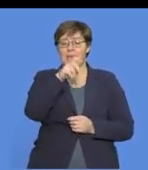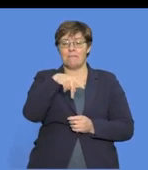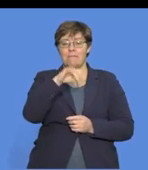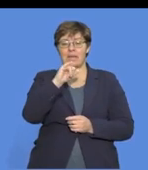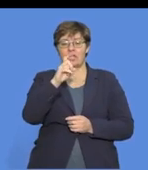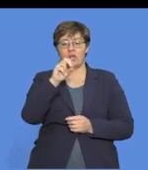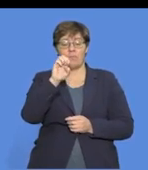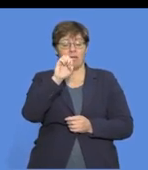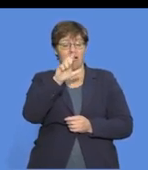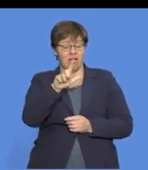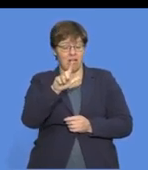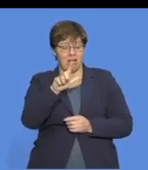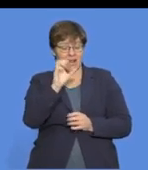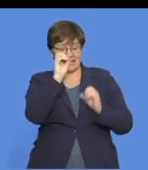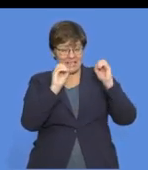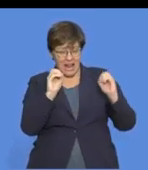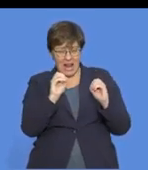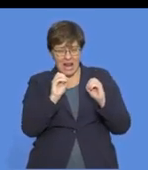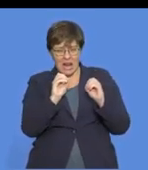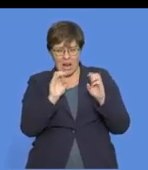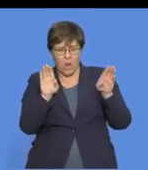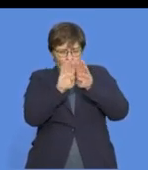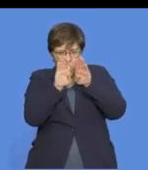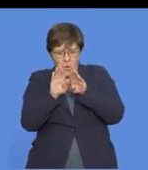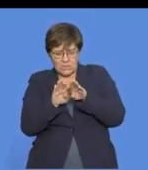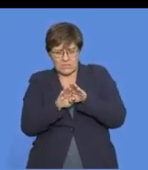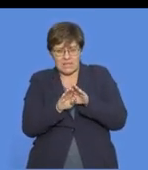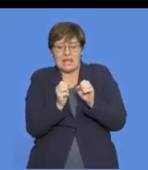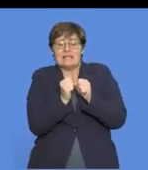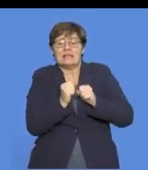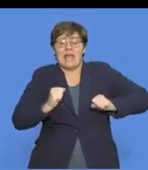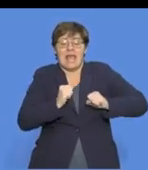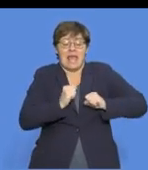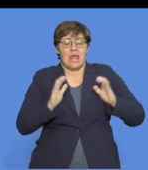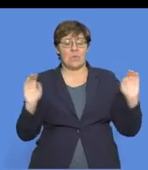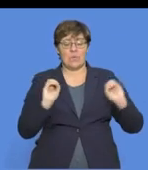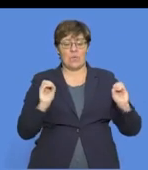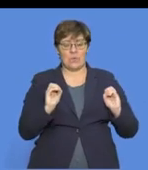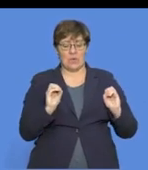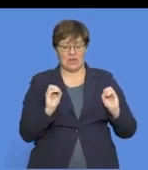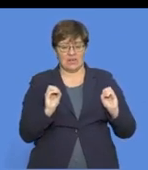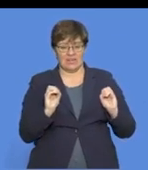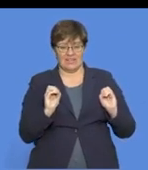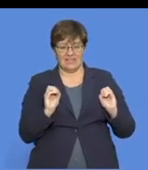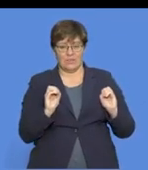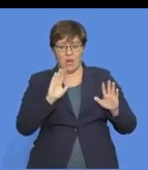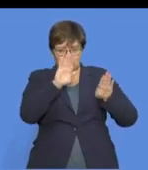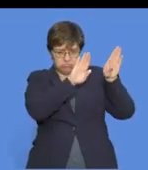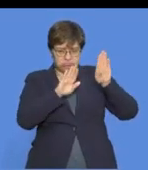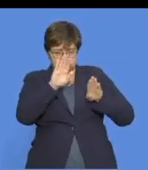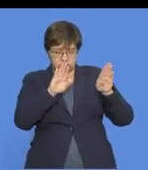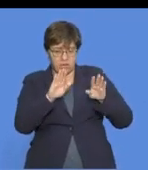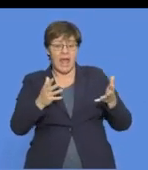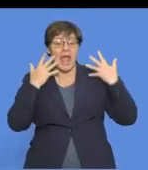are very, very closely packed and there are no air spaces between them because the only way air can get into